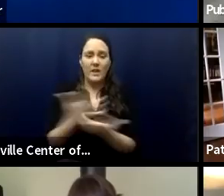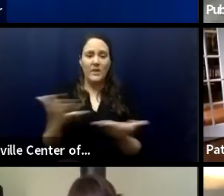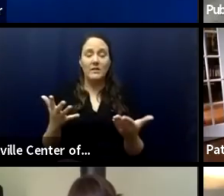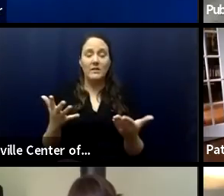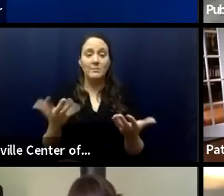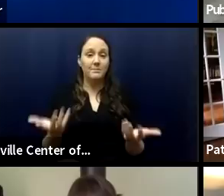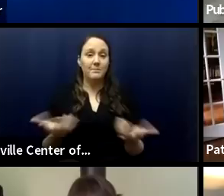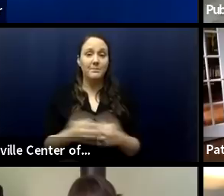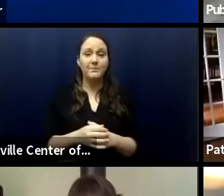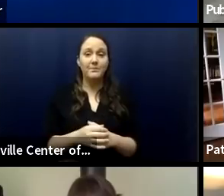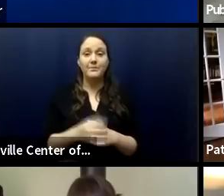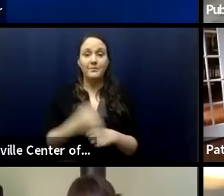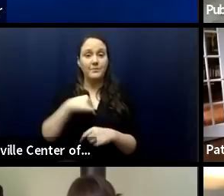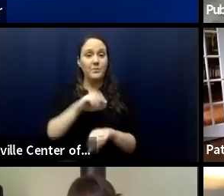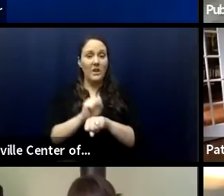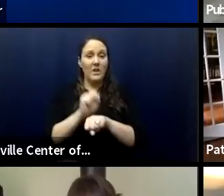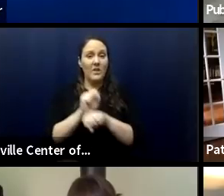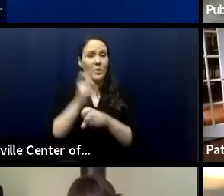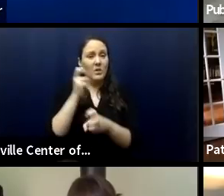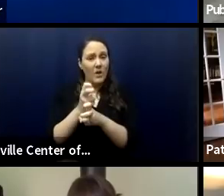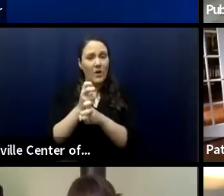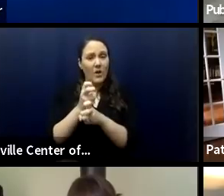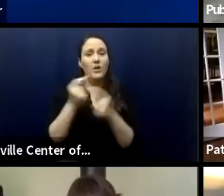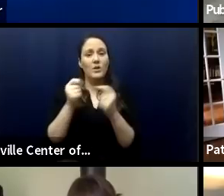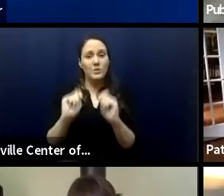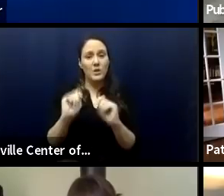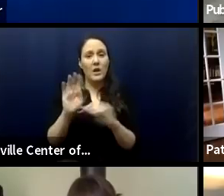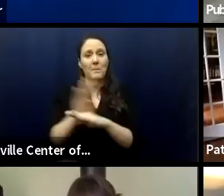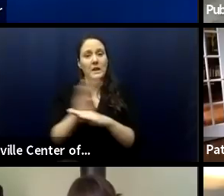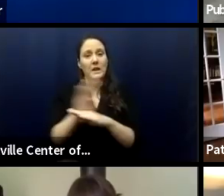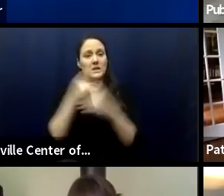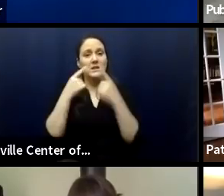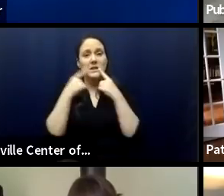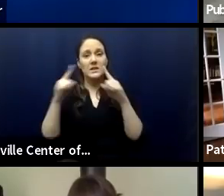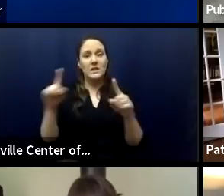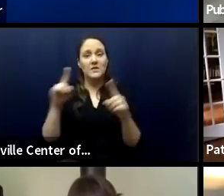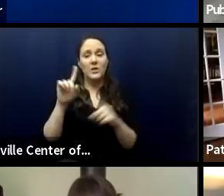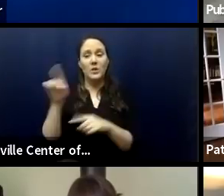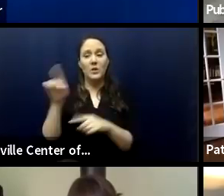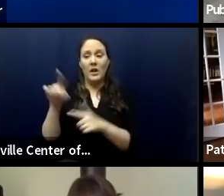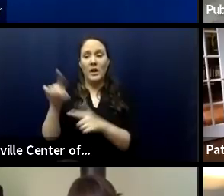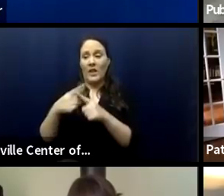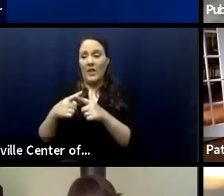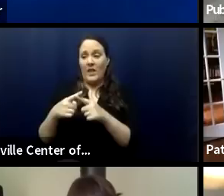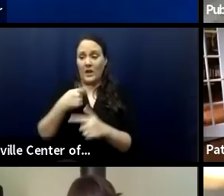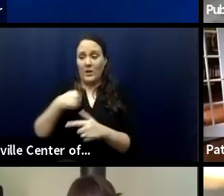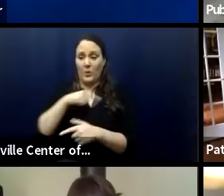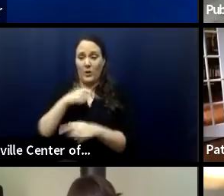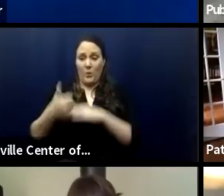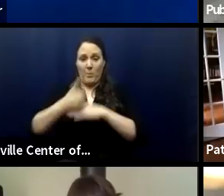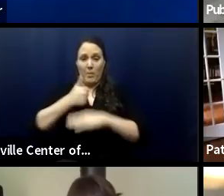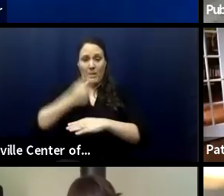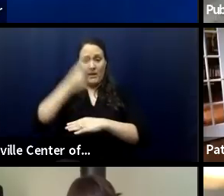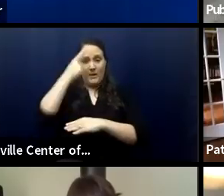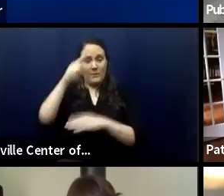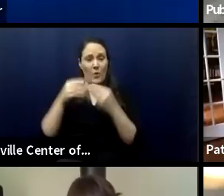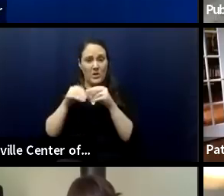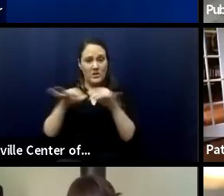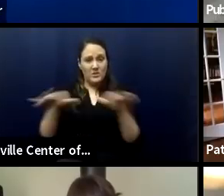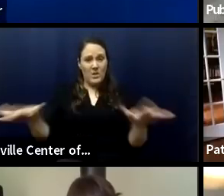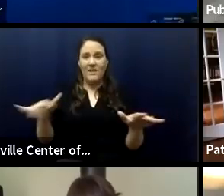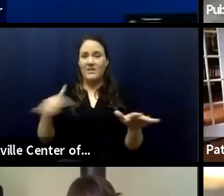We've worked hard to, try to keep our business successful, only to be singled out as a cause of the spread. I cannot see any proof that this has been